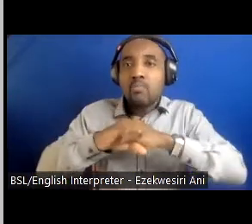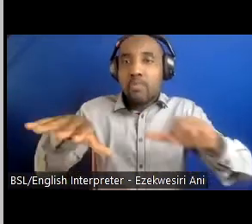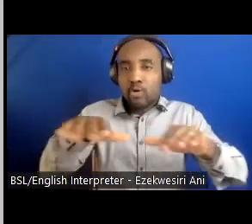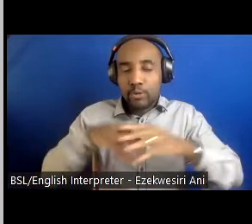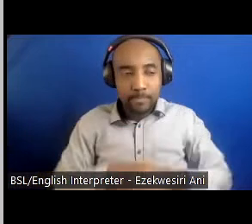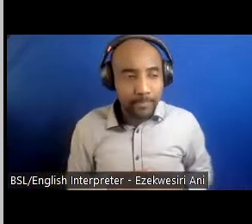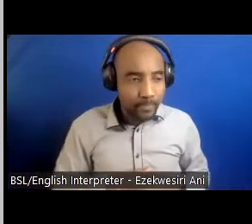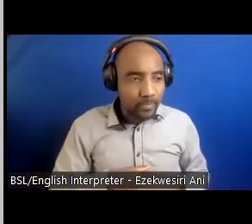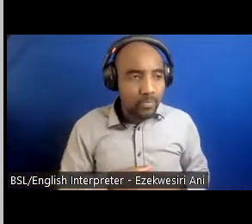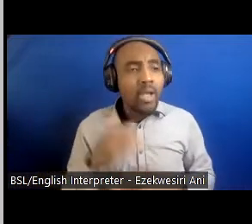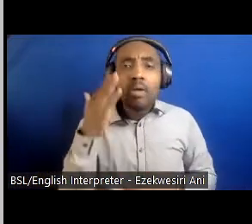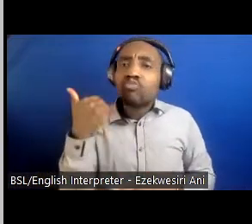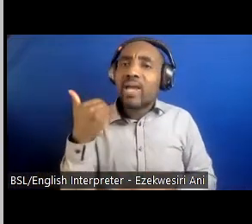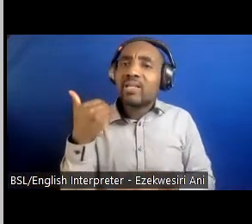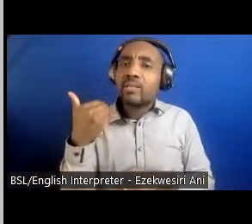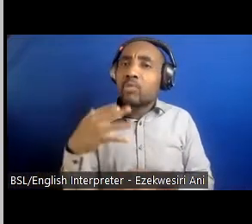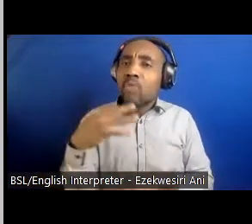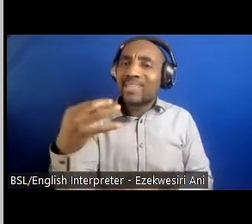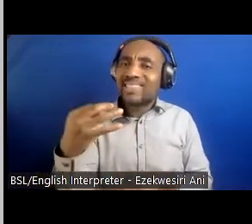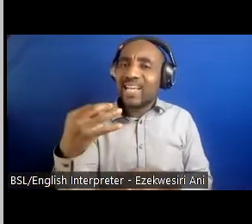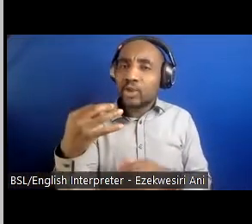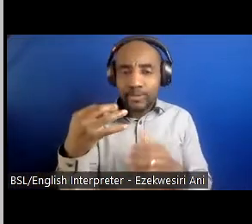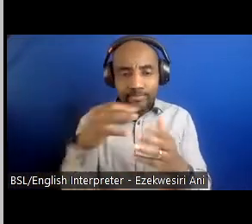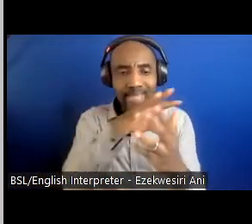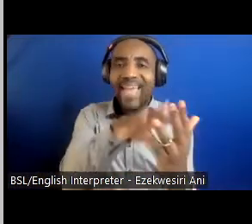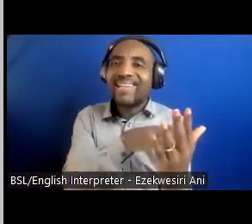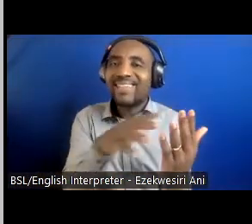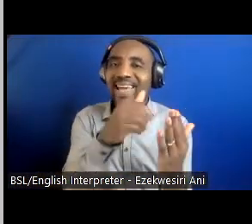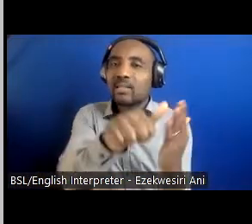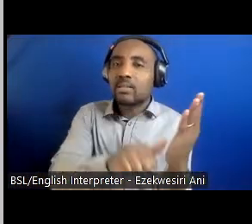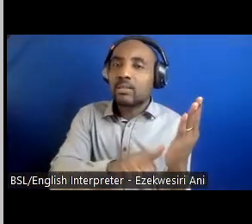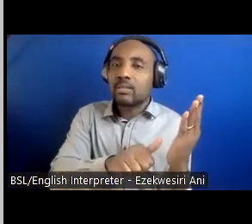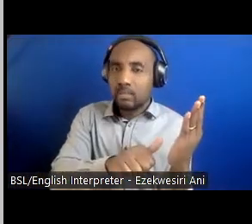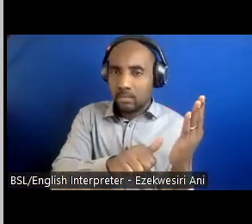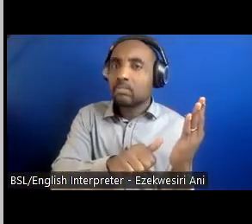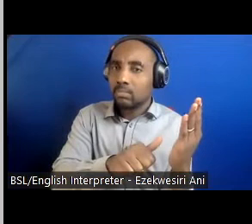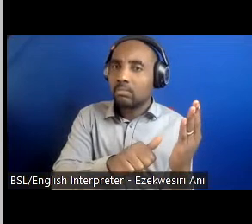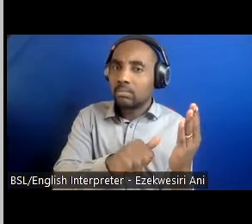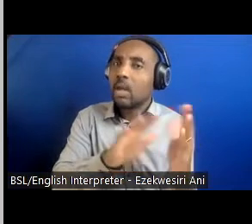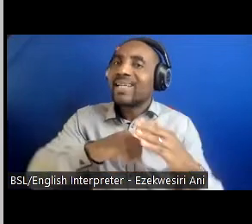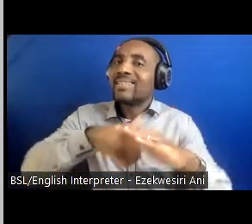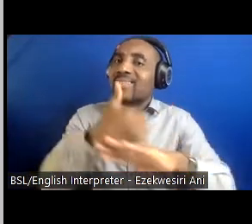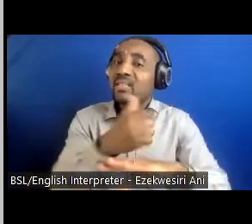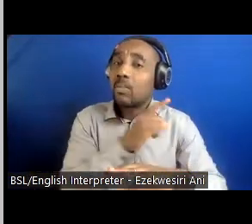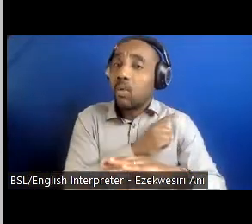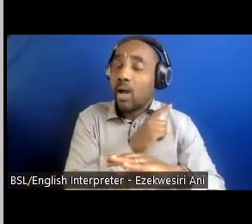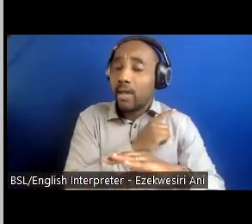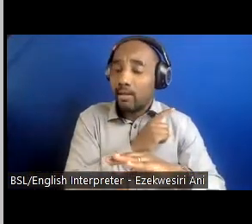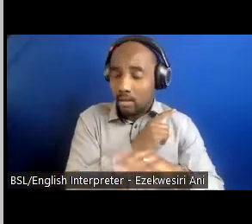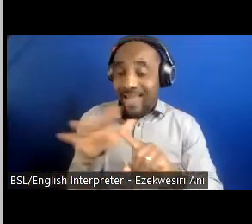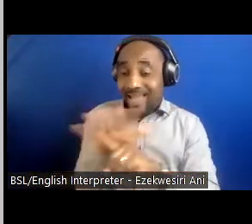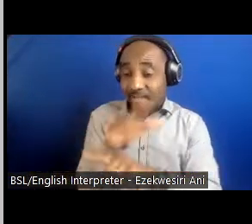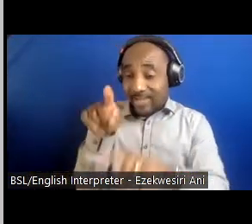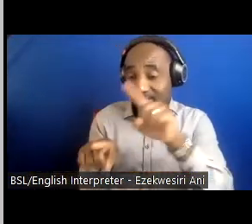The Race Representation Index was developed as we believe there was a correlation between low numbers of ethnically